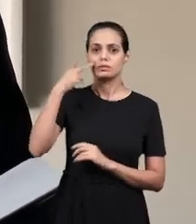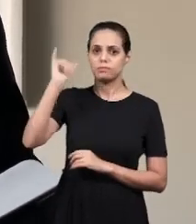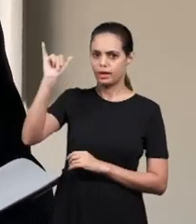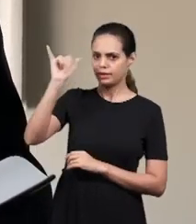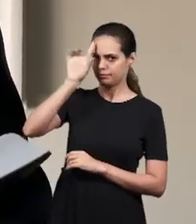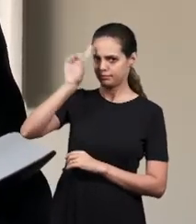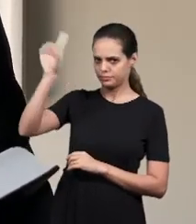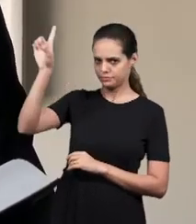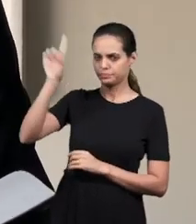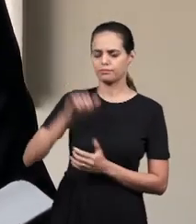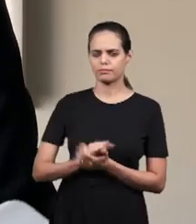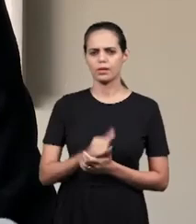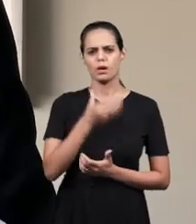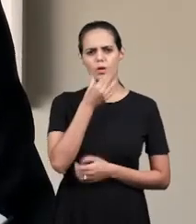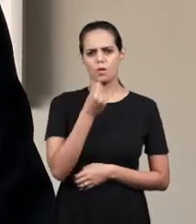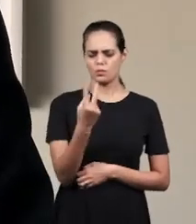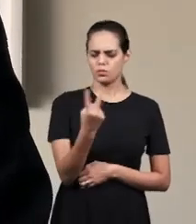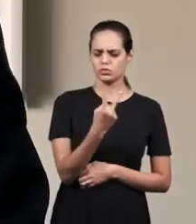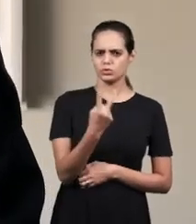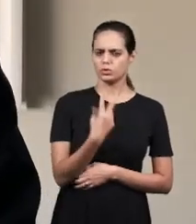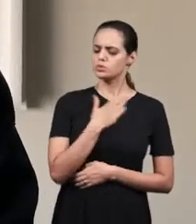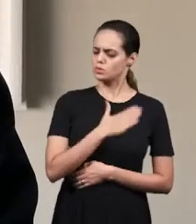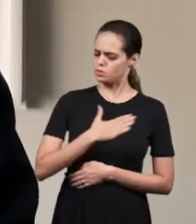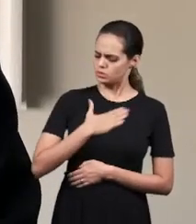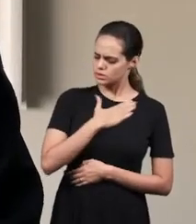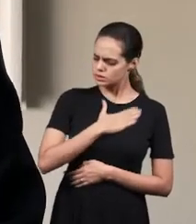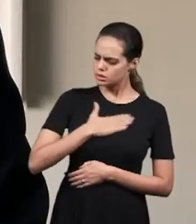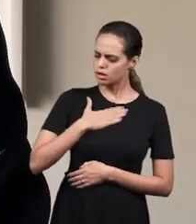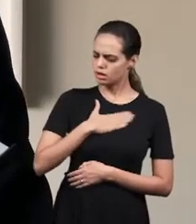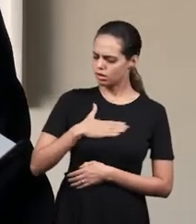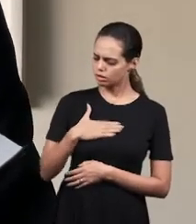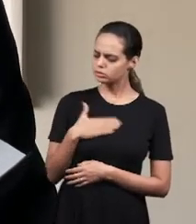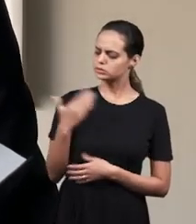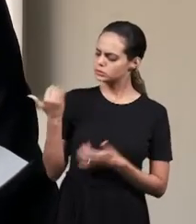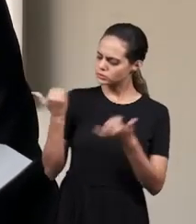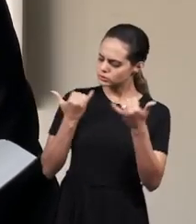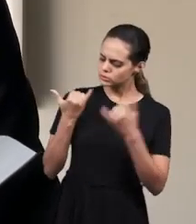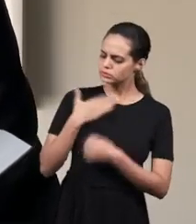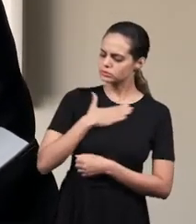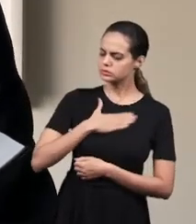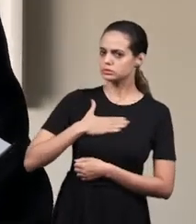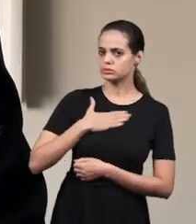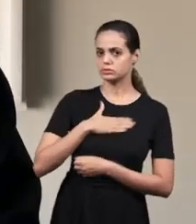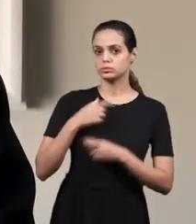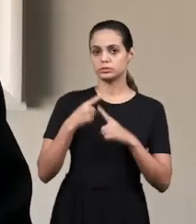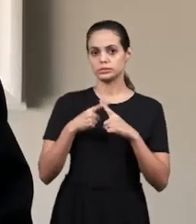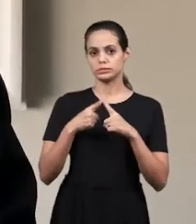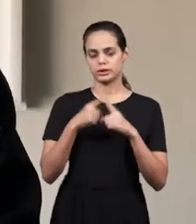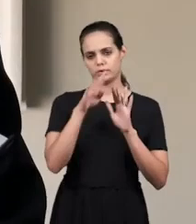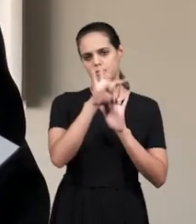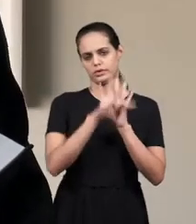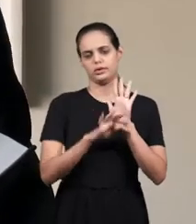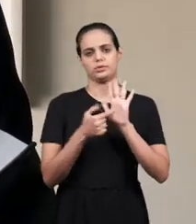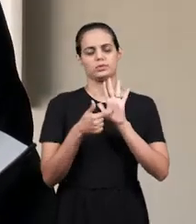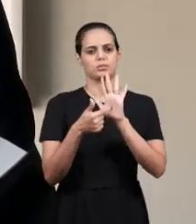truly liked that word, because this text tells us that when they arrived to their village, to their